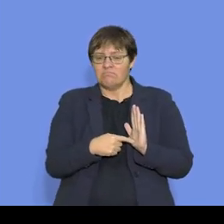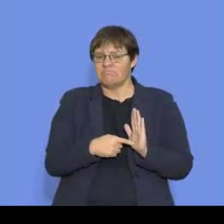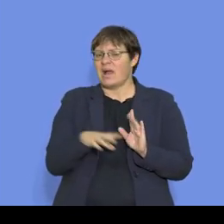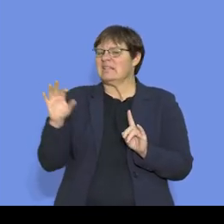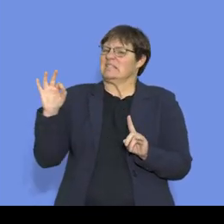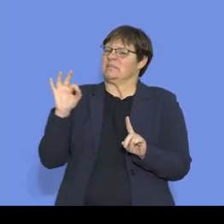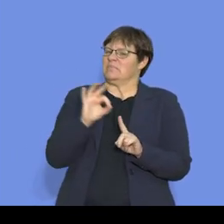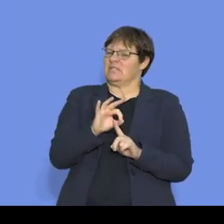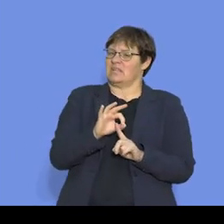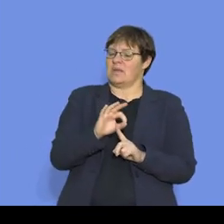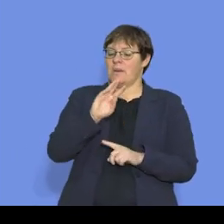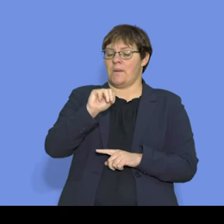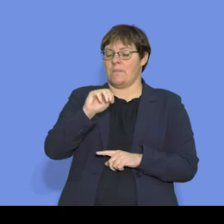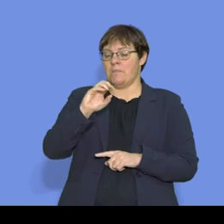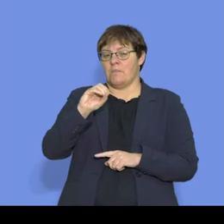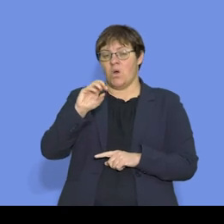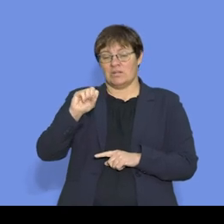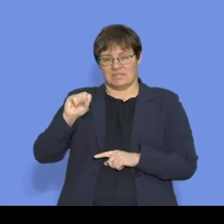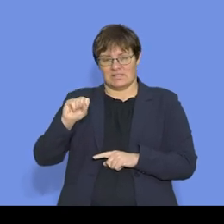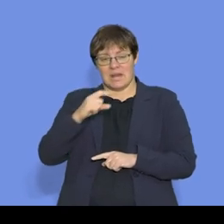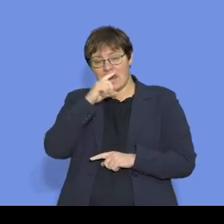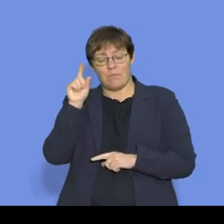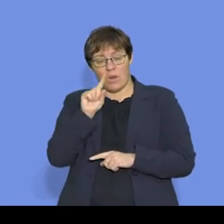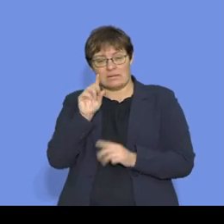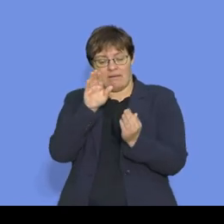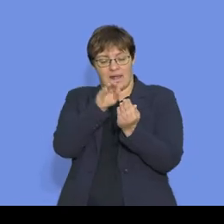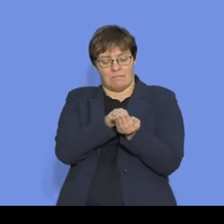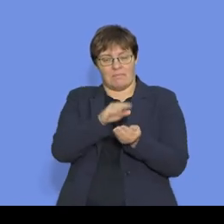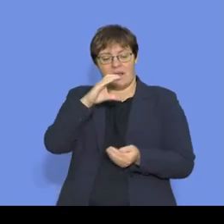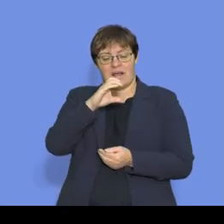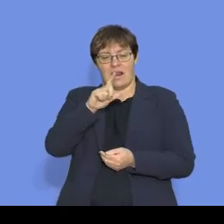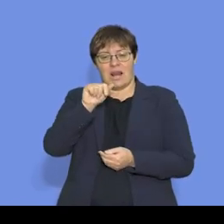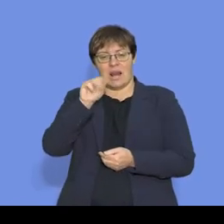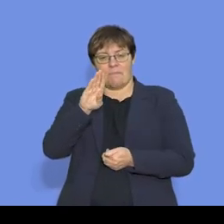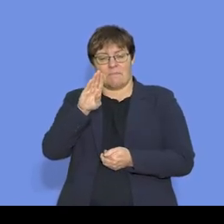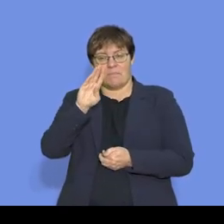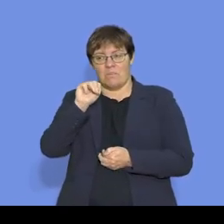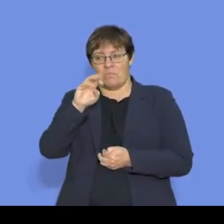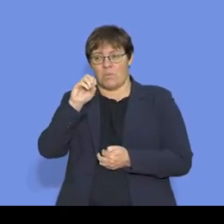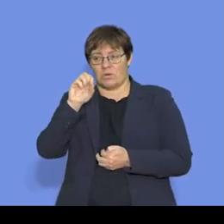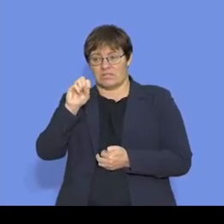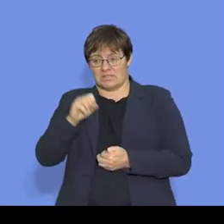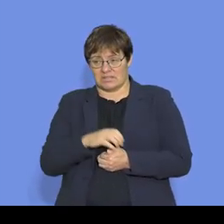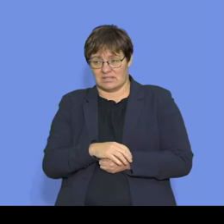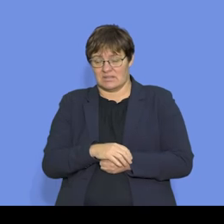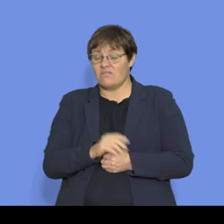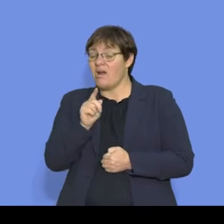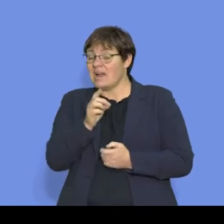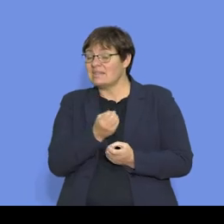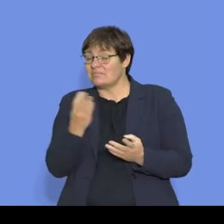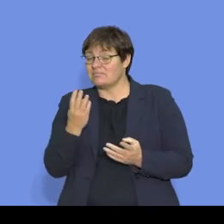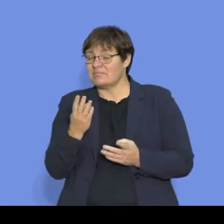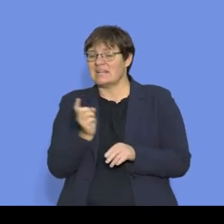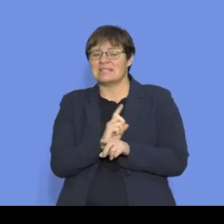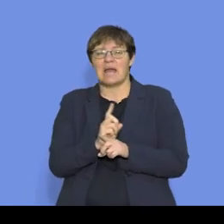a specific type of moss called a club moss. And there are lots of these fossils from that